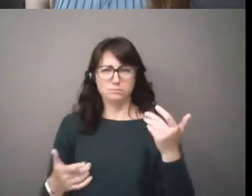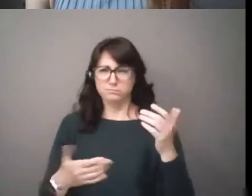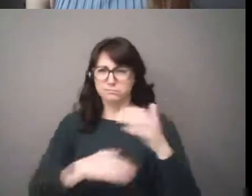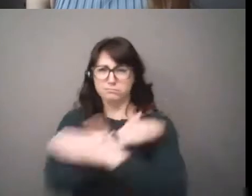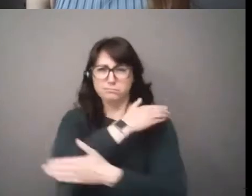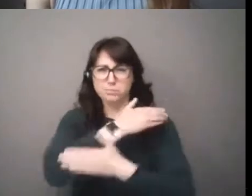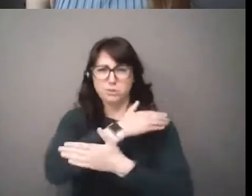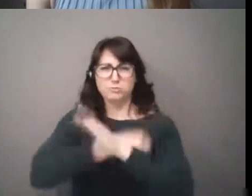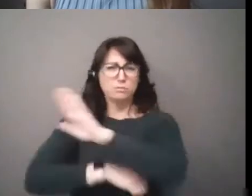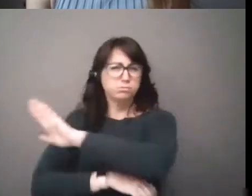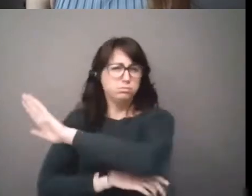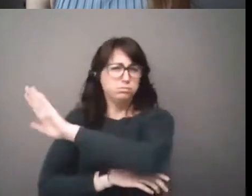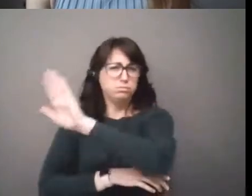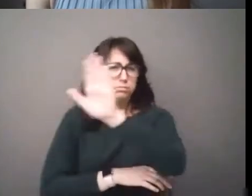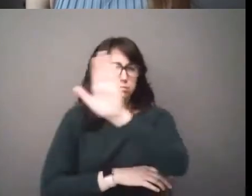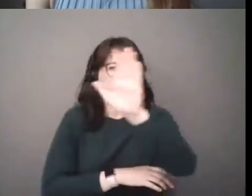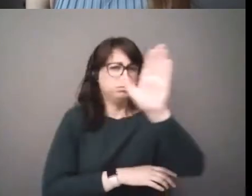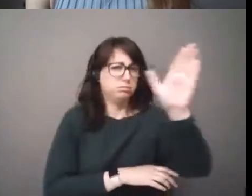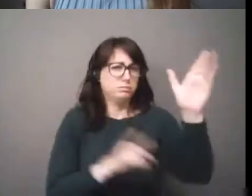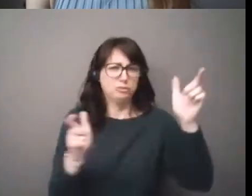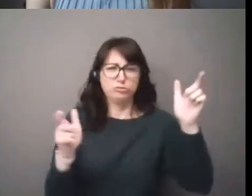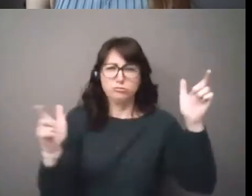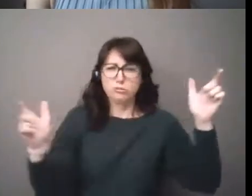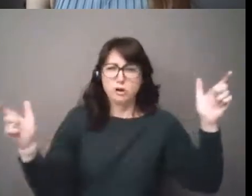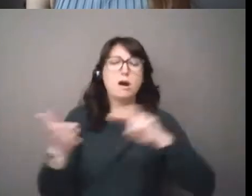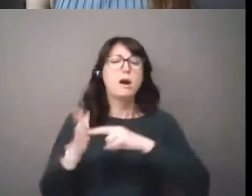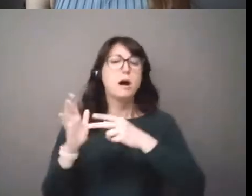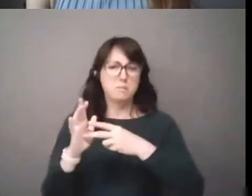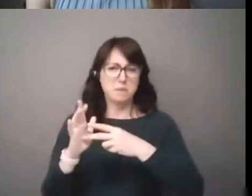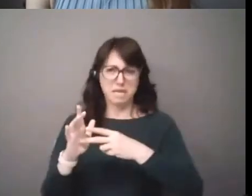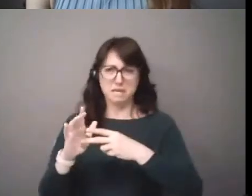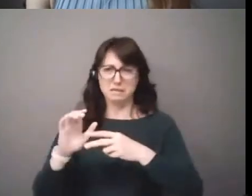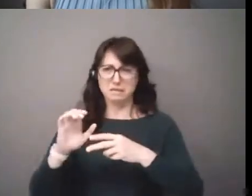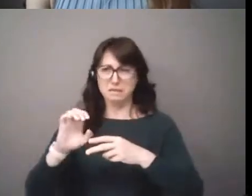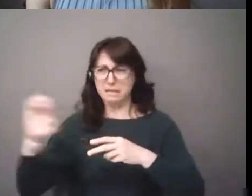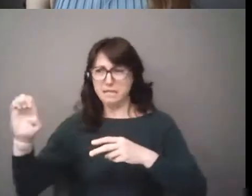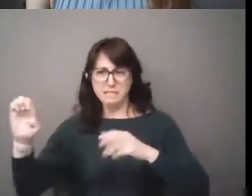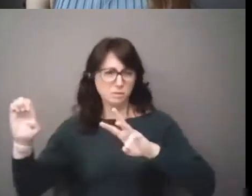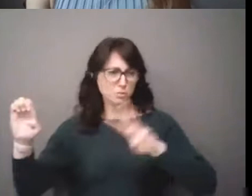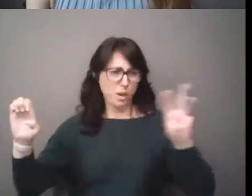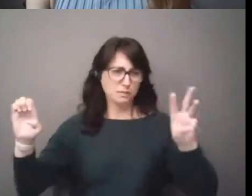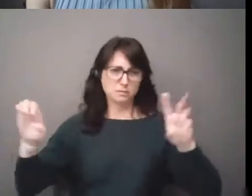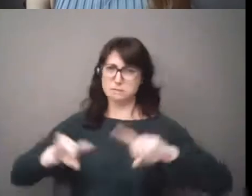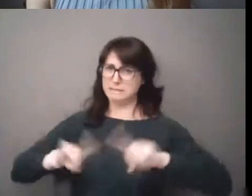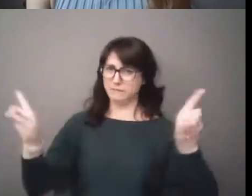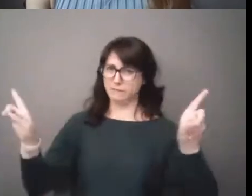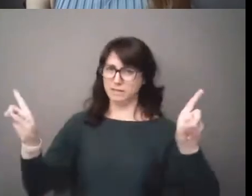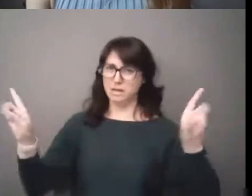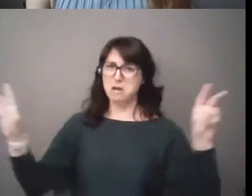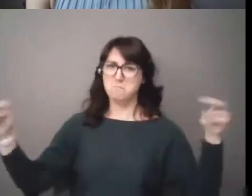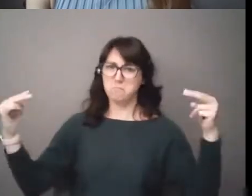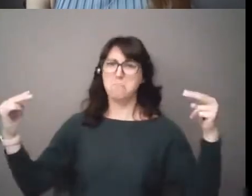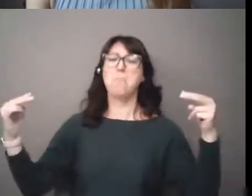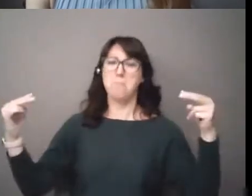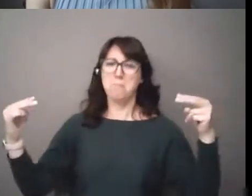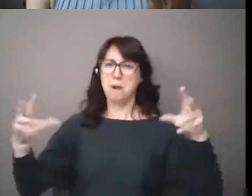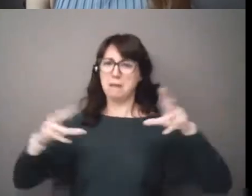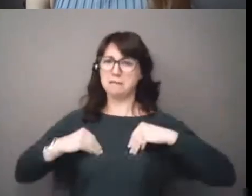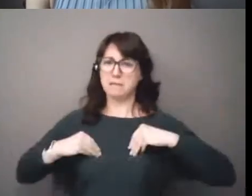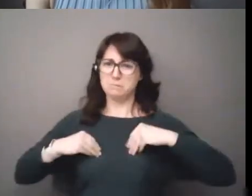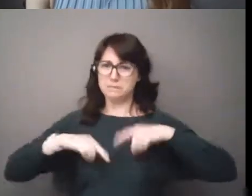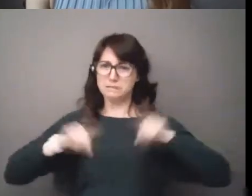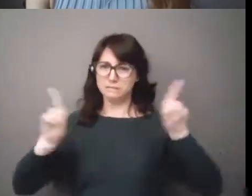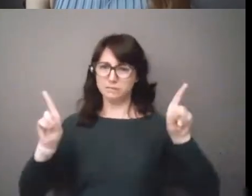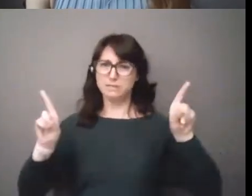we totally understand regional response, and it's okay to be something different. And because we've